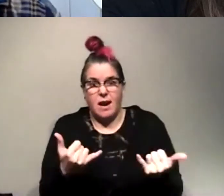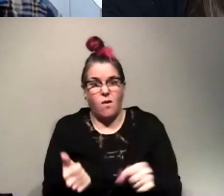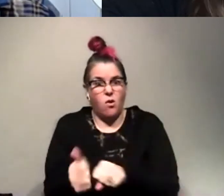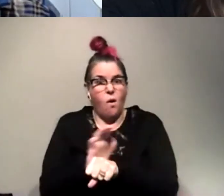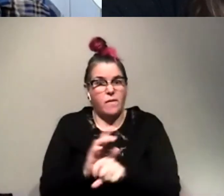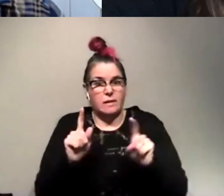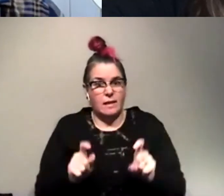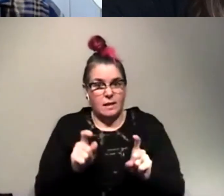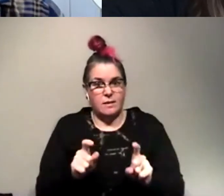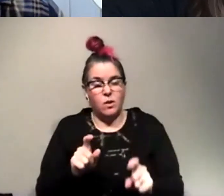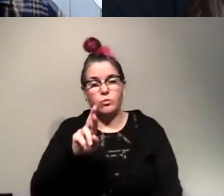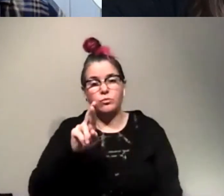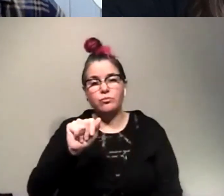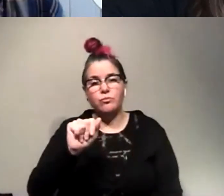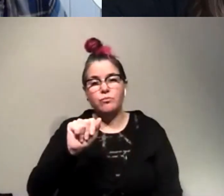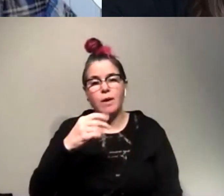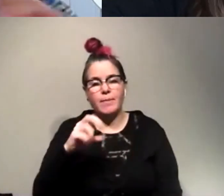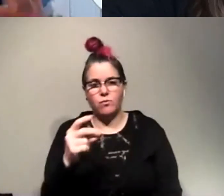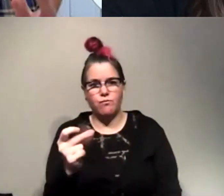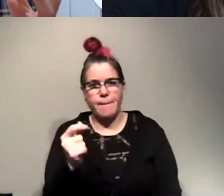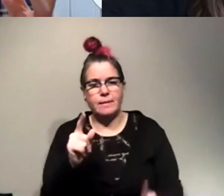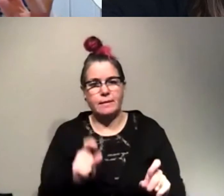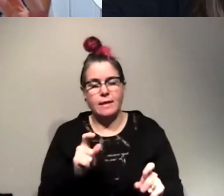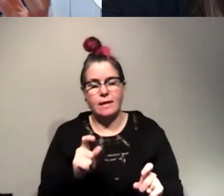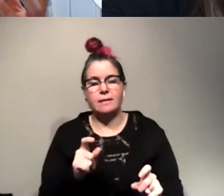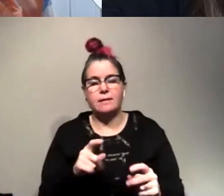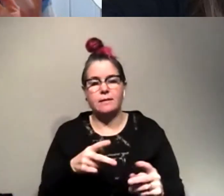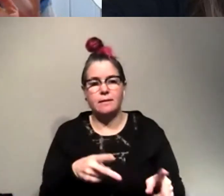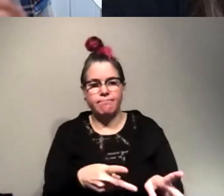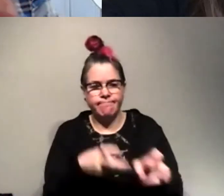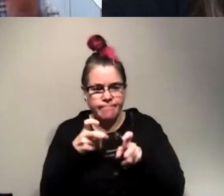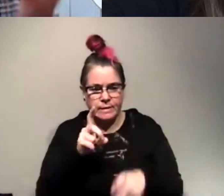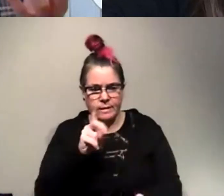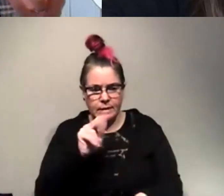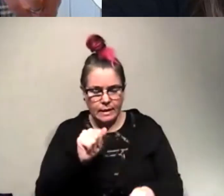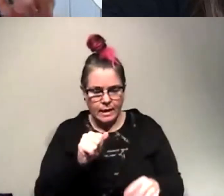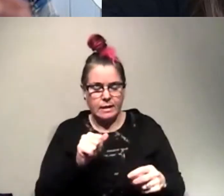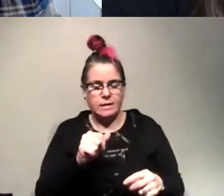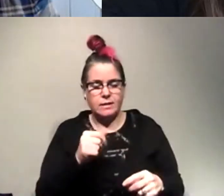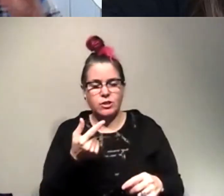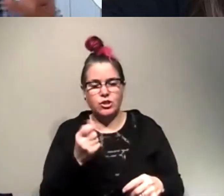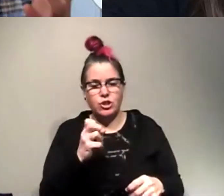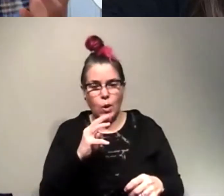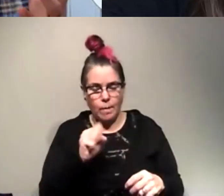tests. Oh. To extract the DNA, extract the genomes, amplify them up, and